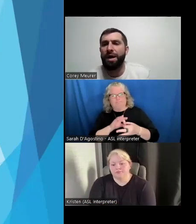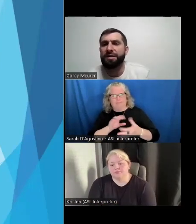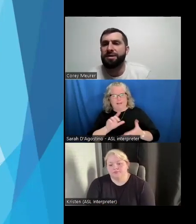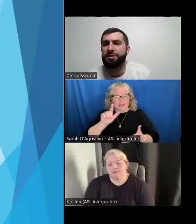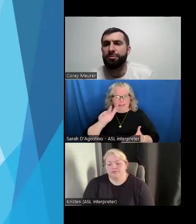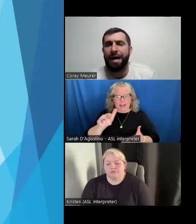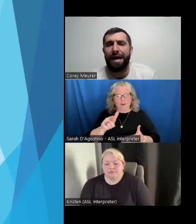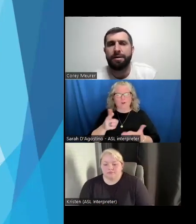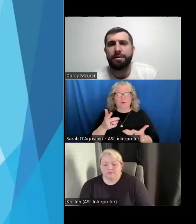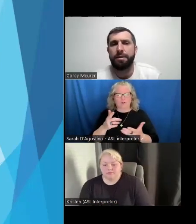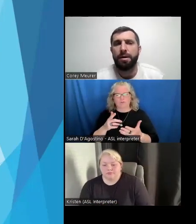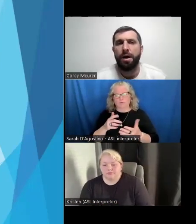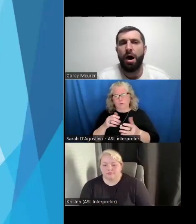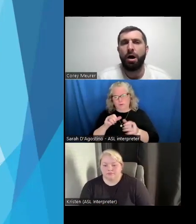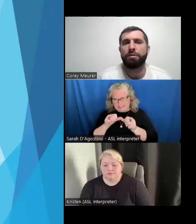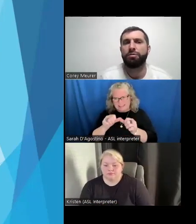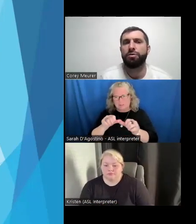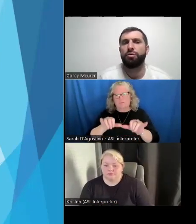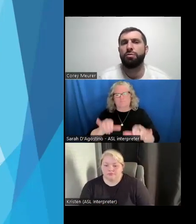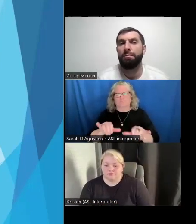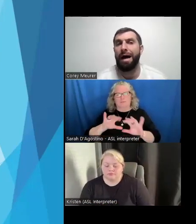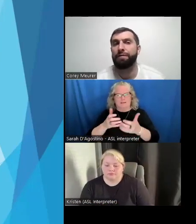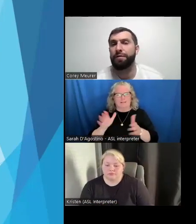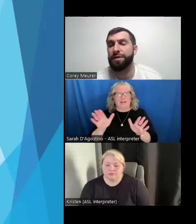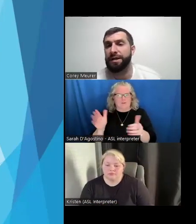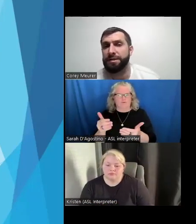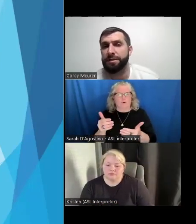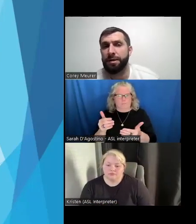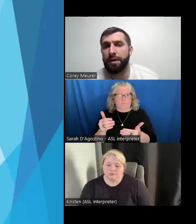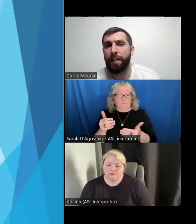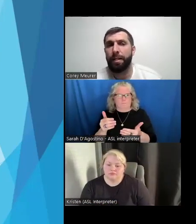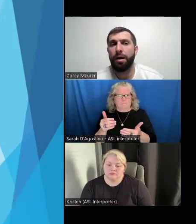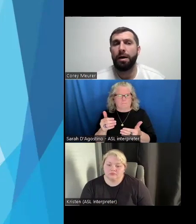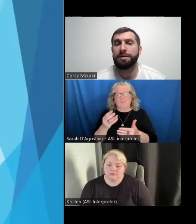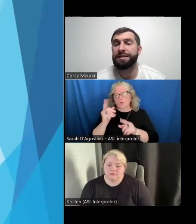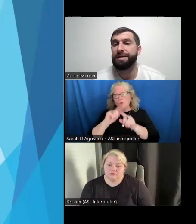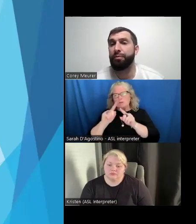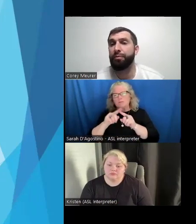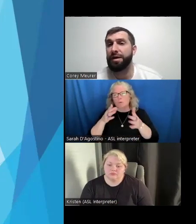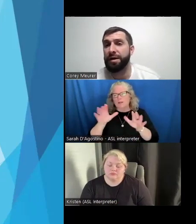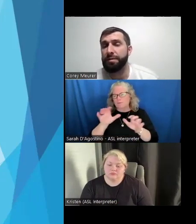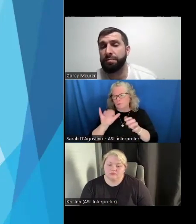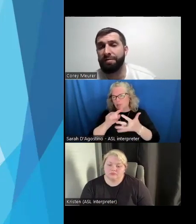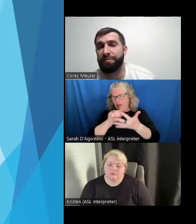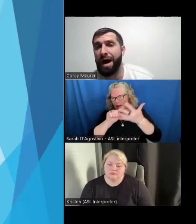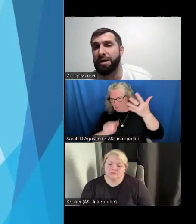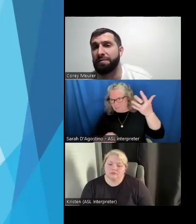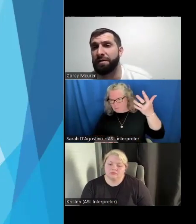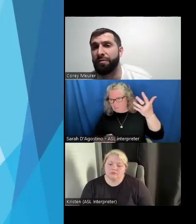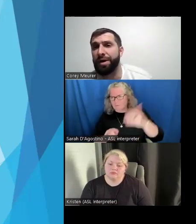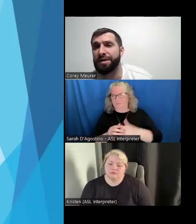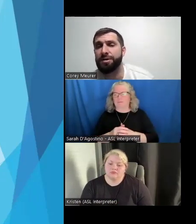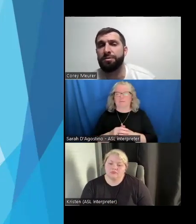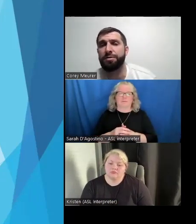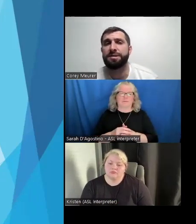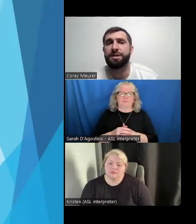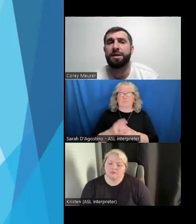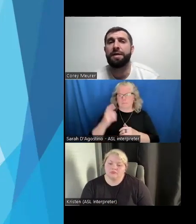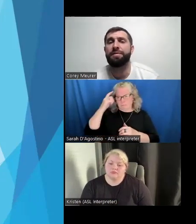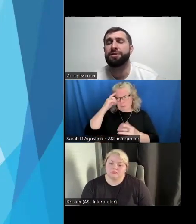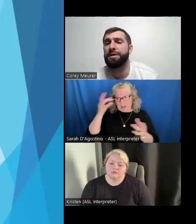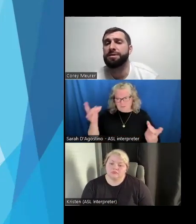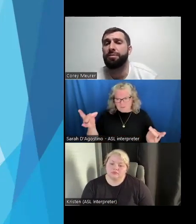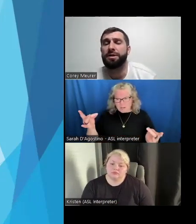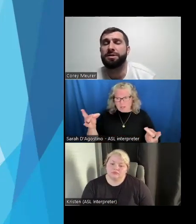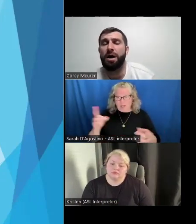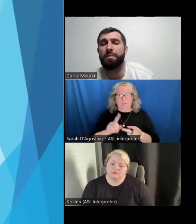a few ways to do that are through mindfulness, deep breathing, a variety of different ways to do this. And